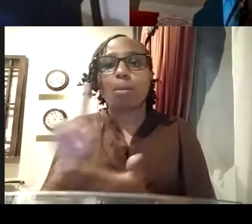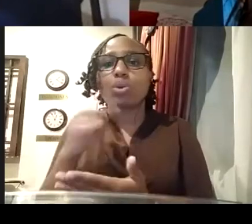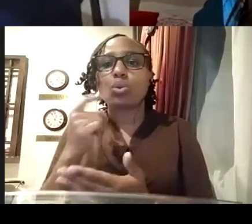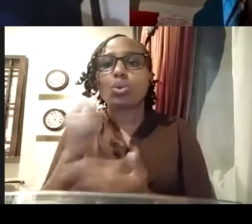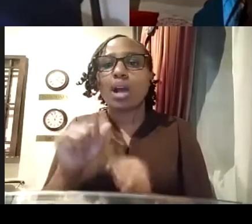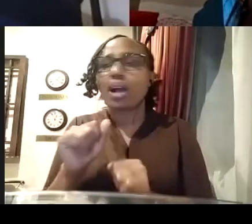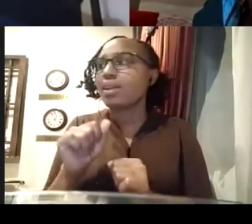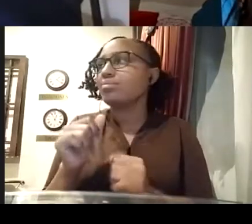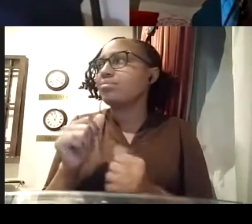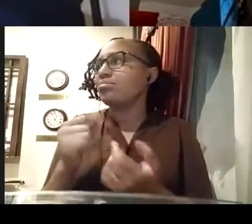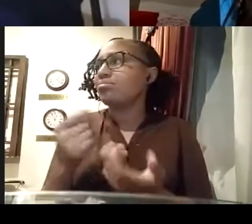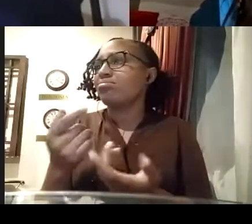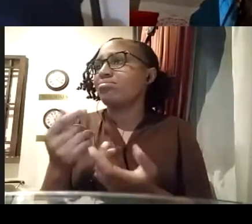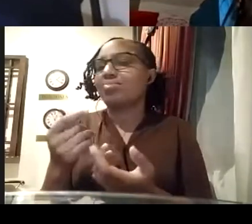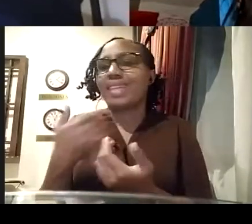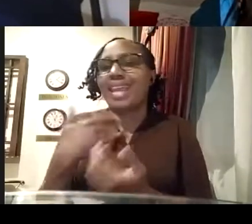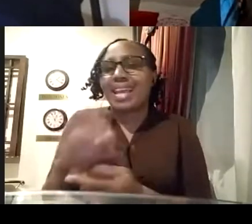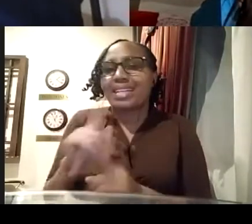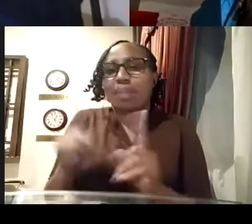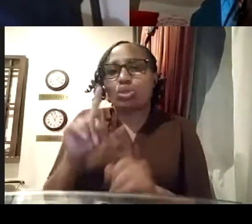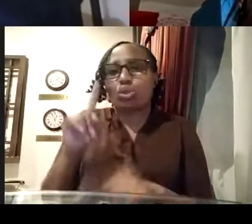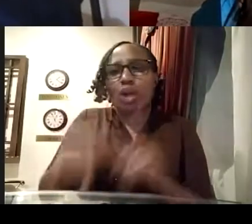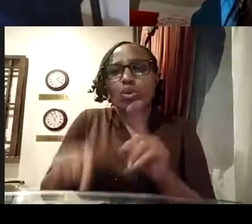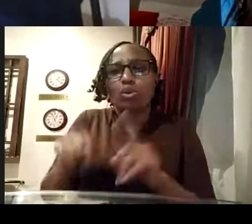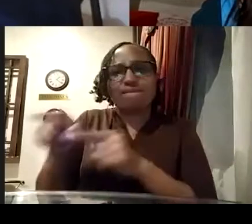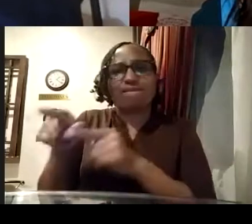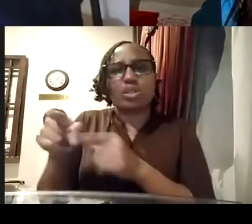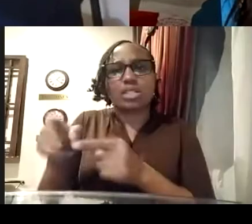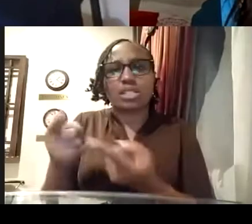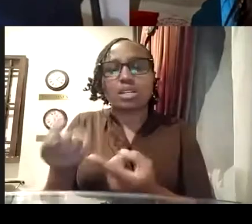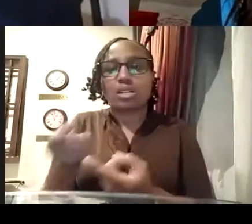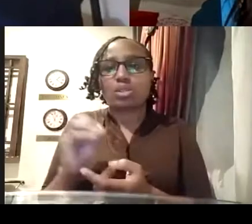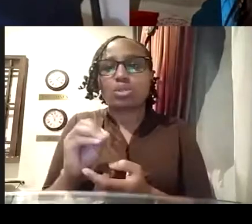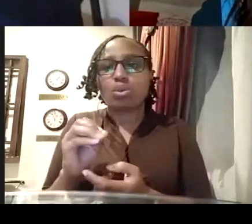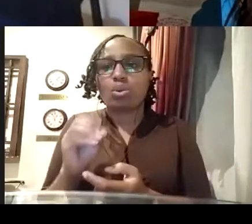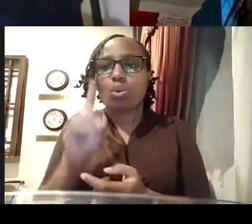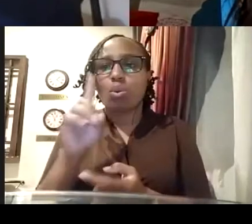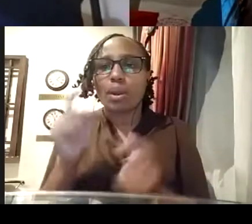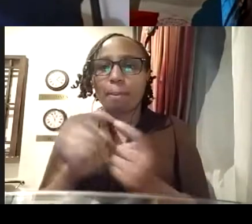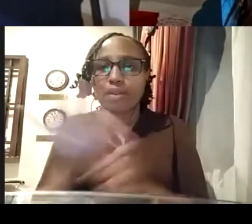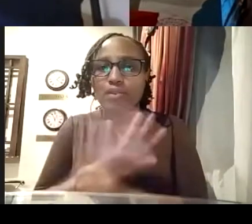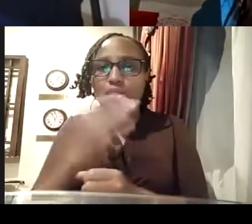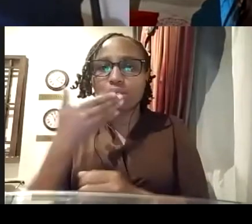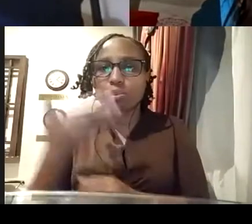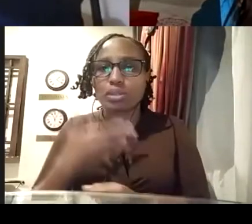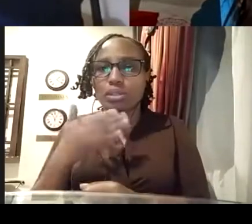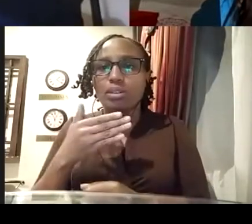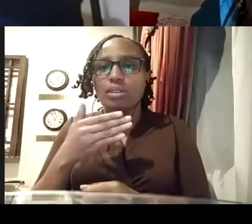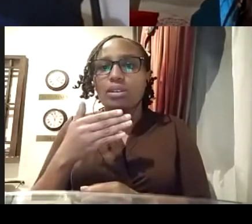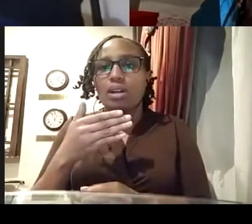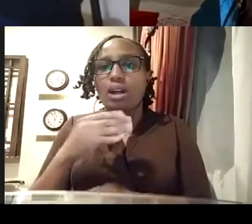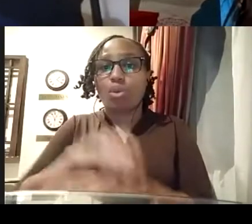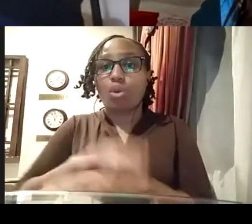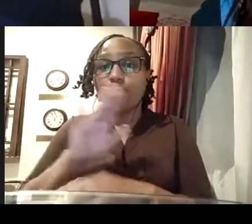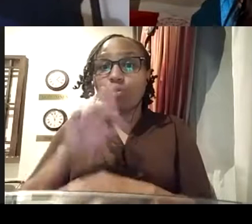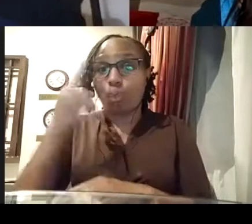fault. Right. And one of the most interesting, but also the most painful responses I've gotten to the work is people